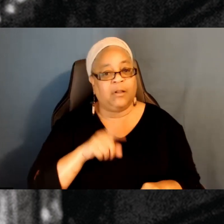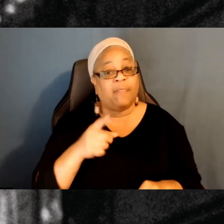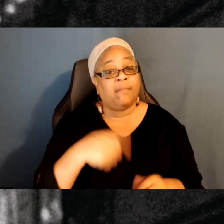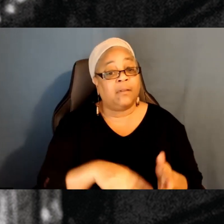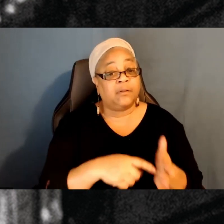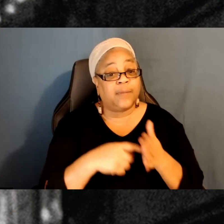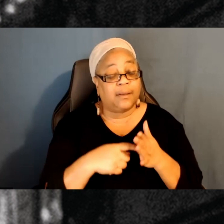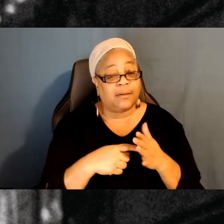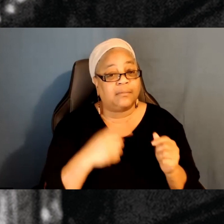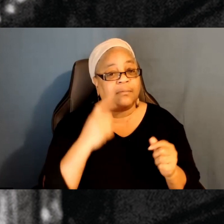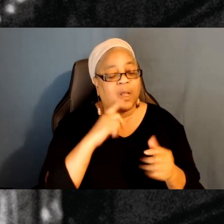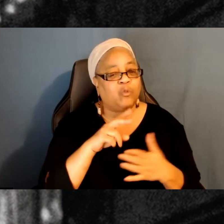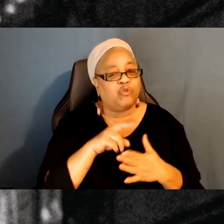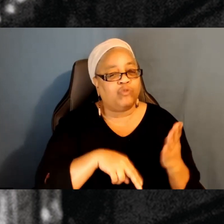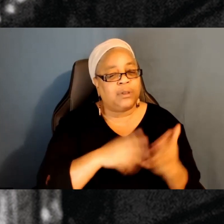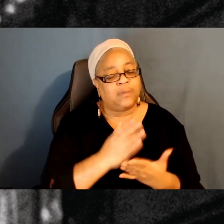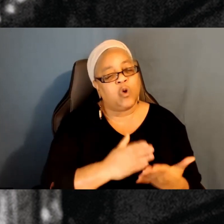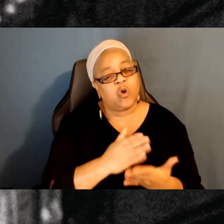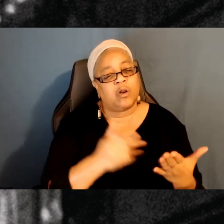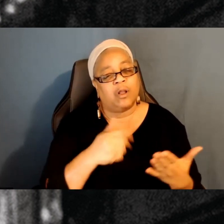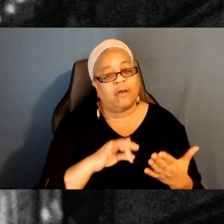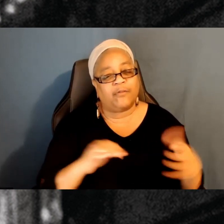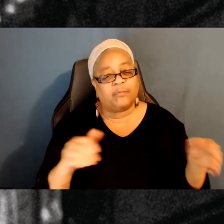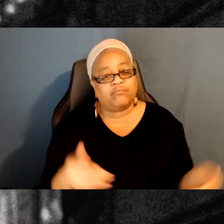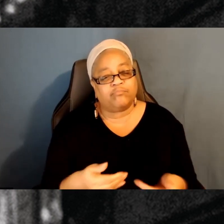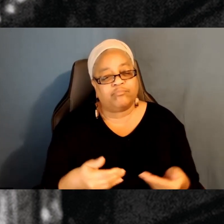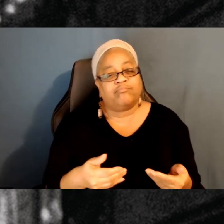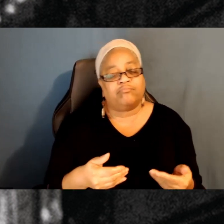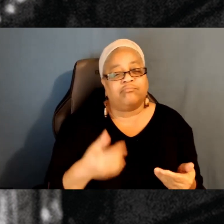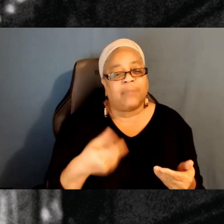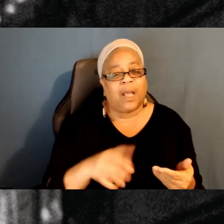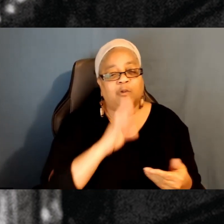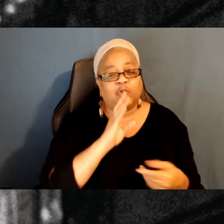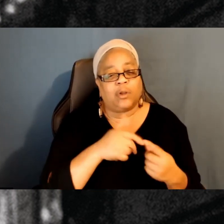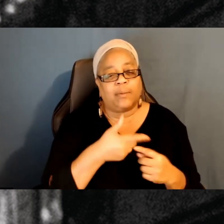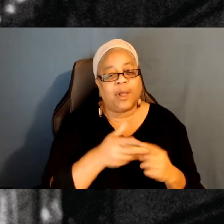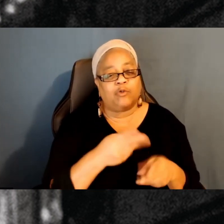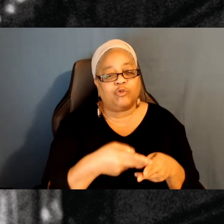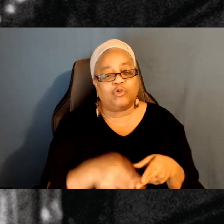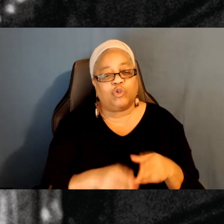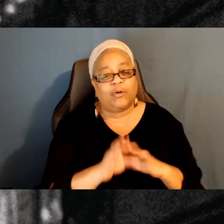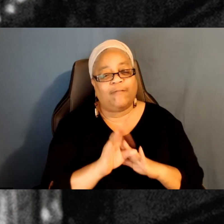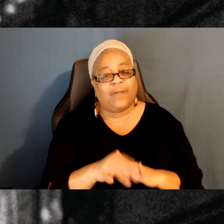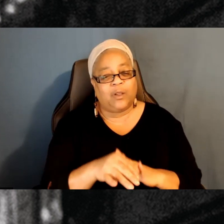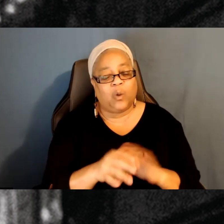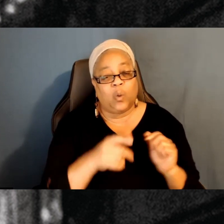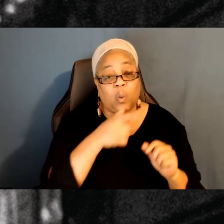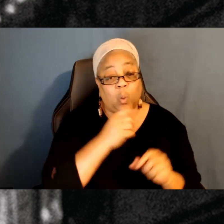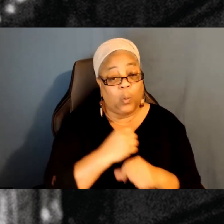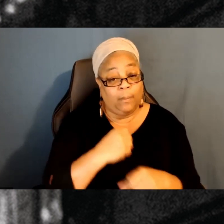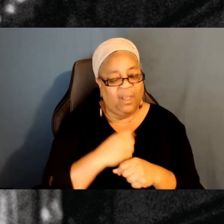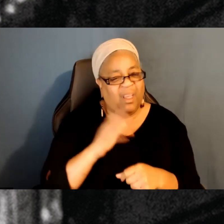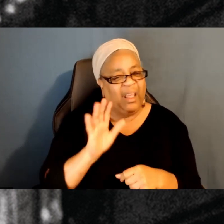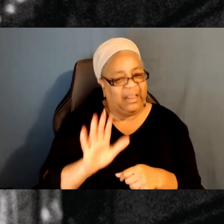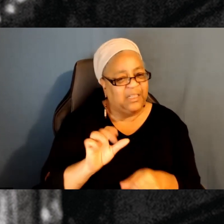section of the prelude where I talk about a short video made by the filmmaker whose work really did